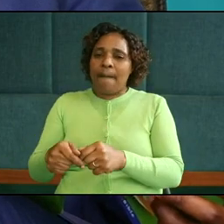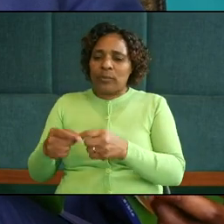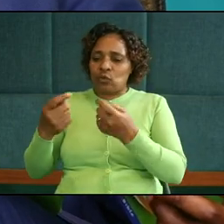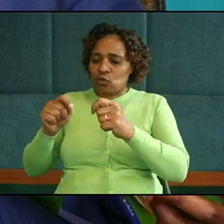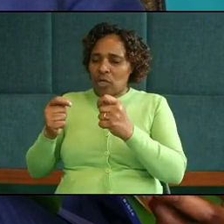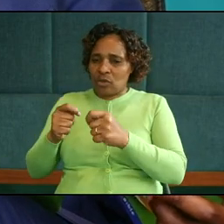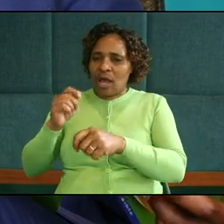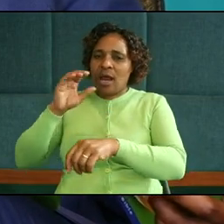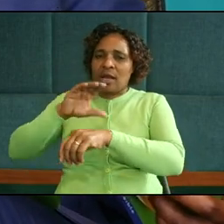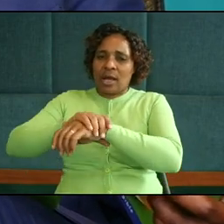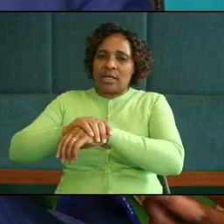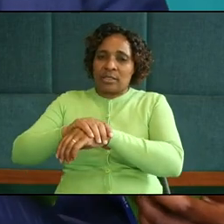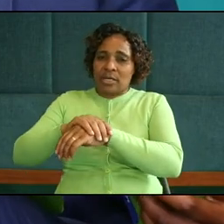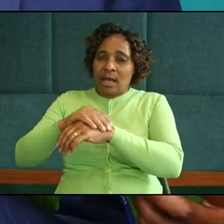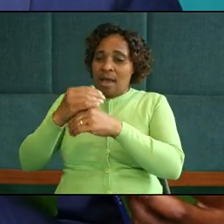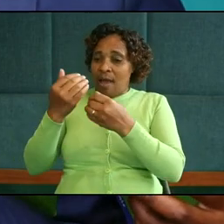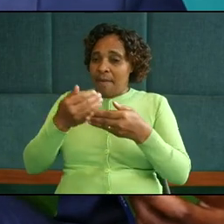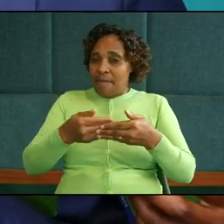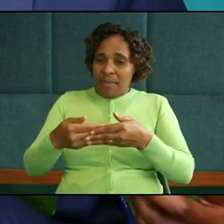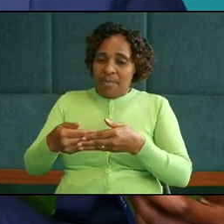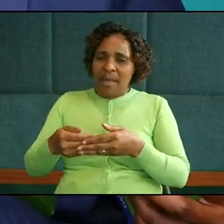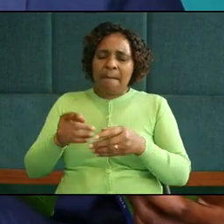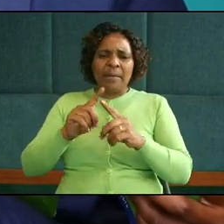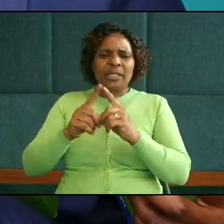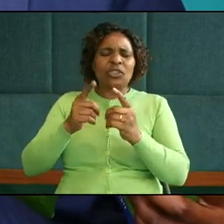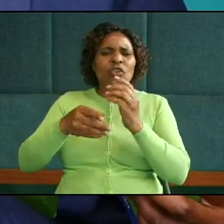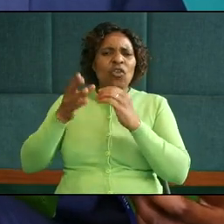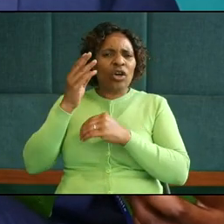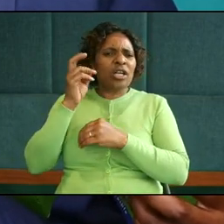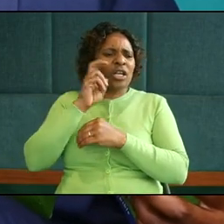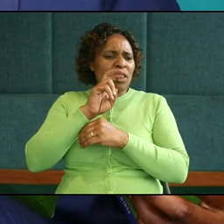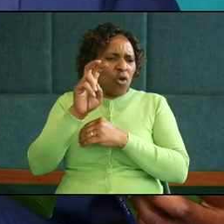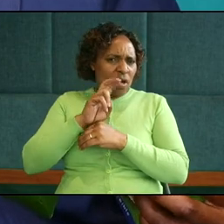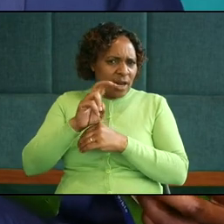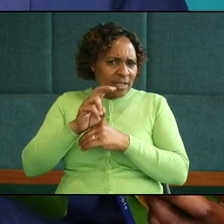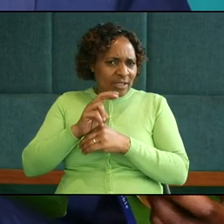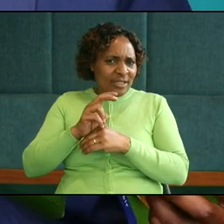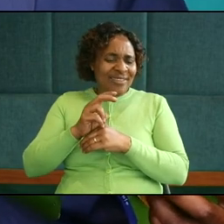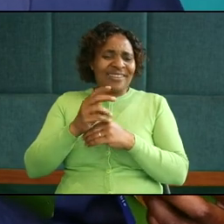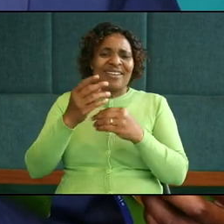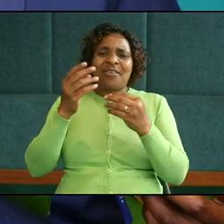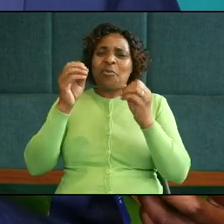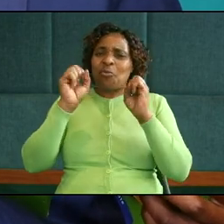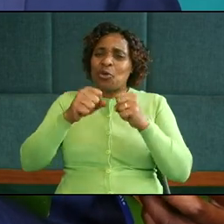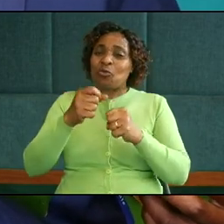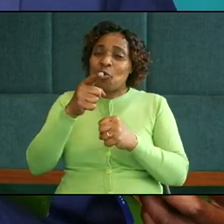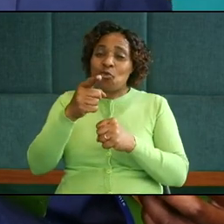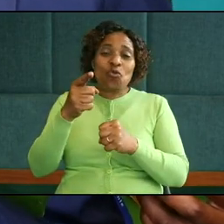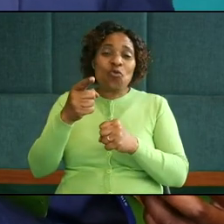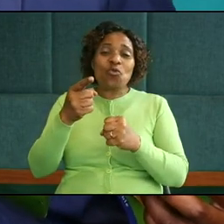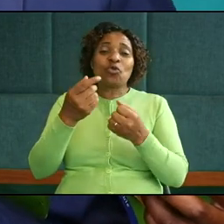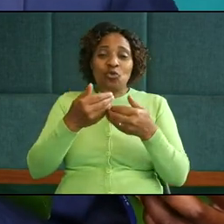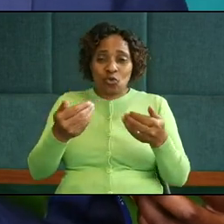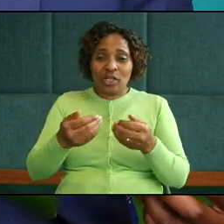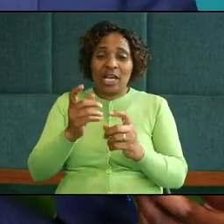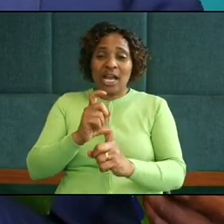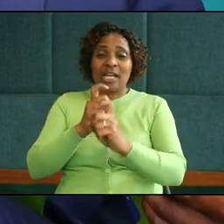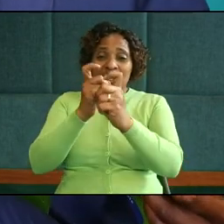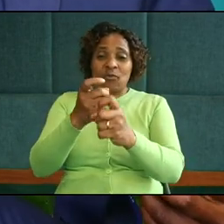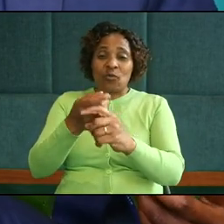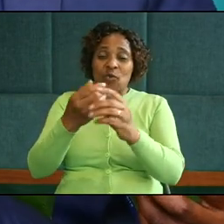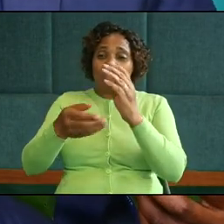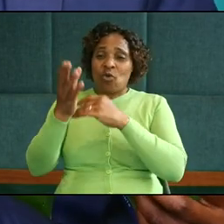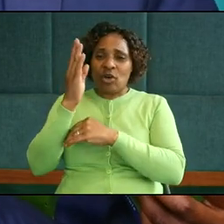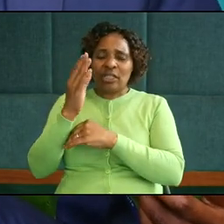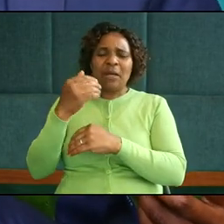child, you know? So she recognizes, implicitly, whether you like it or not, she recognizes that, you know, children are a gift from God. I don't